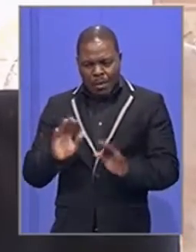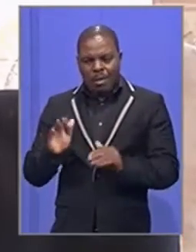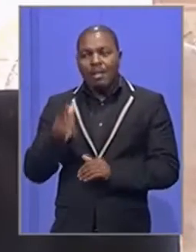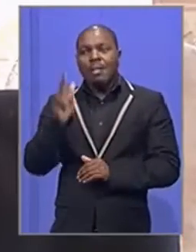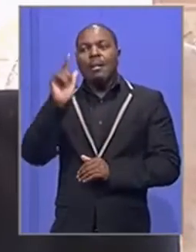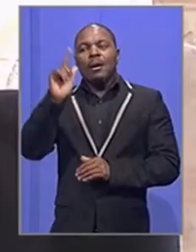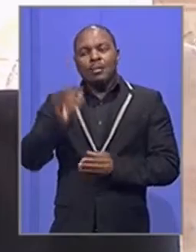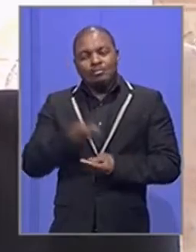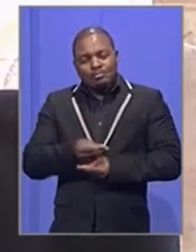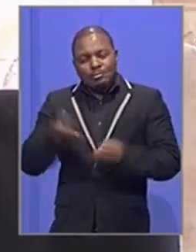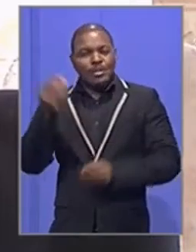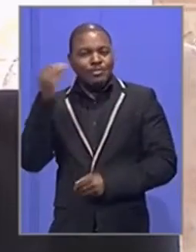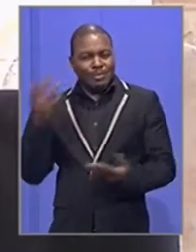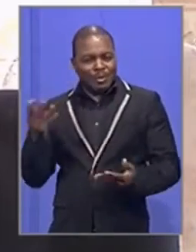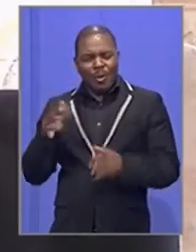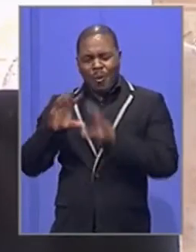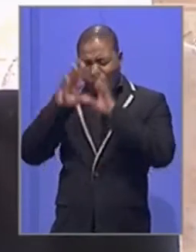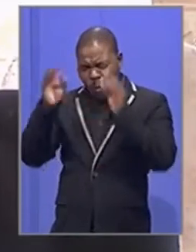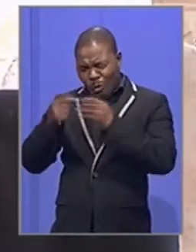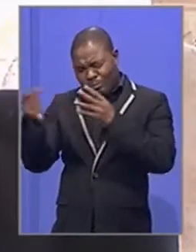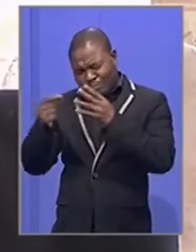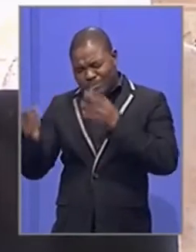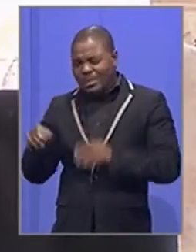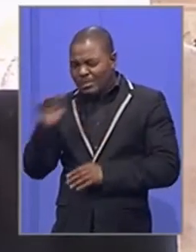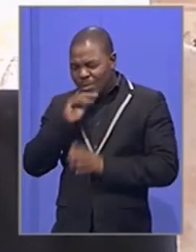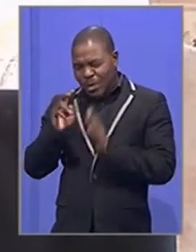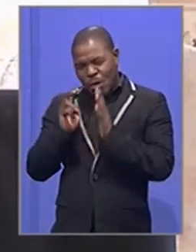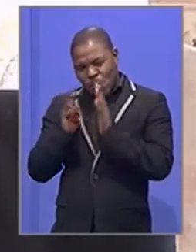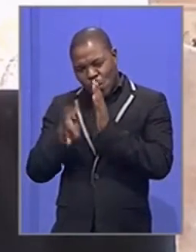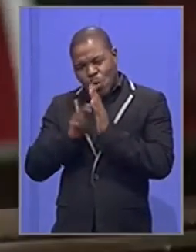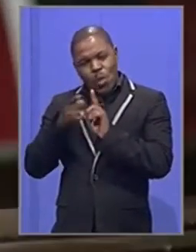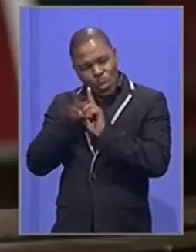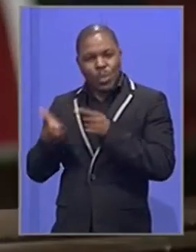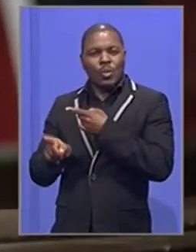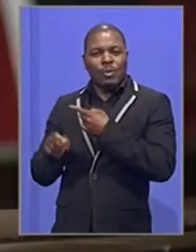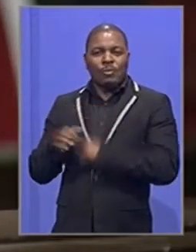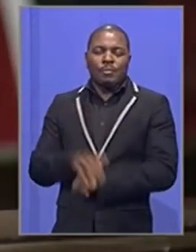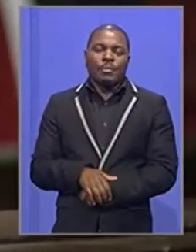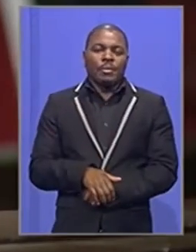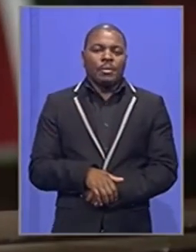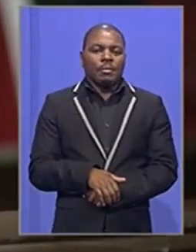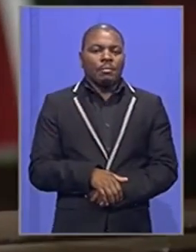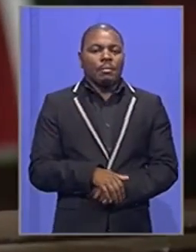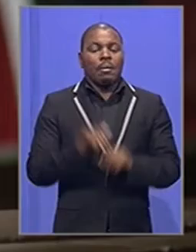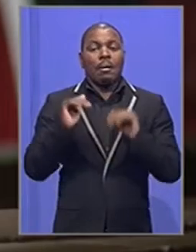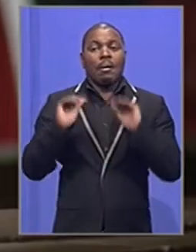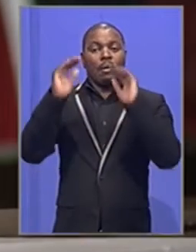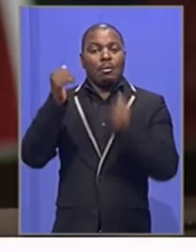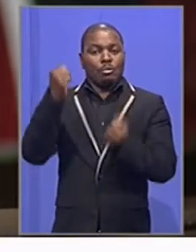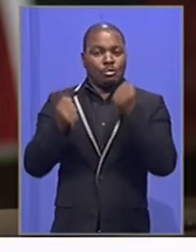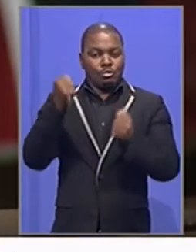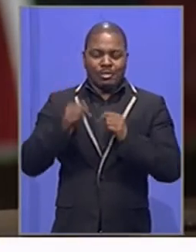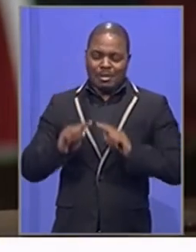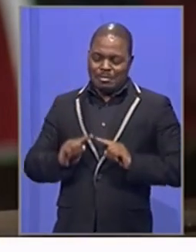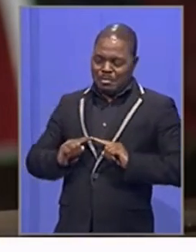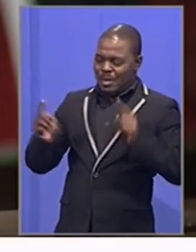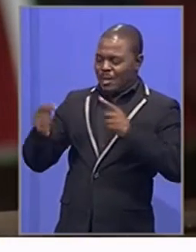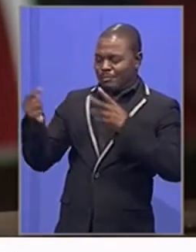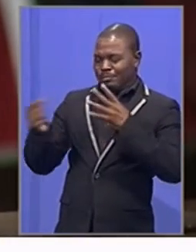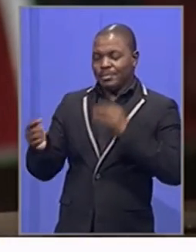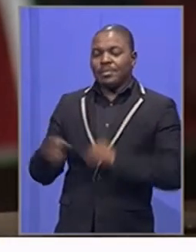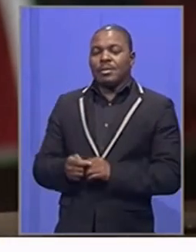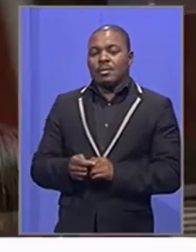particular time. All of those things are irregular, as it were. Lekgotla le phahameng la dinyewe le hanane le ntlha tsena